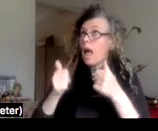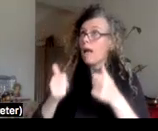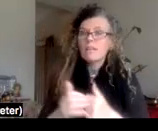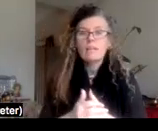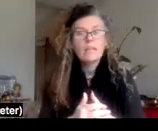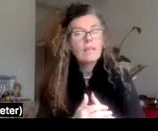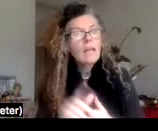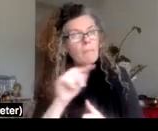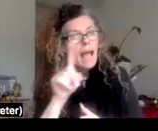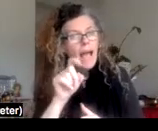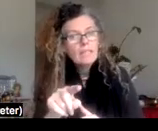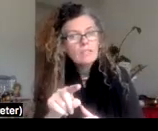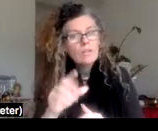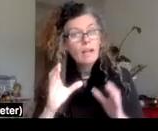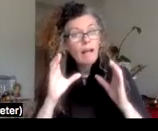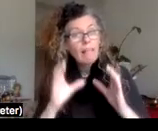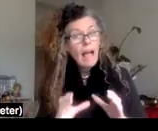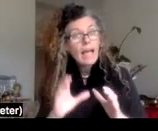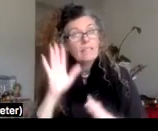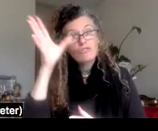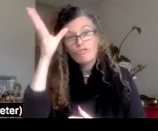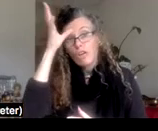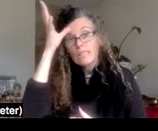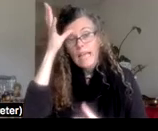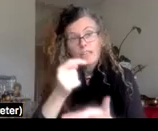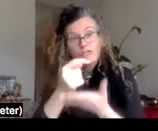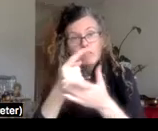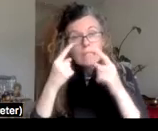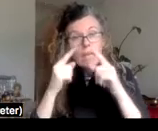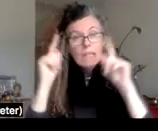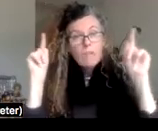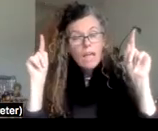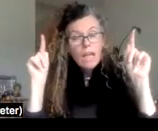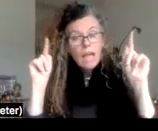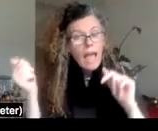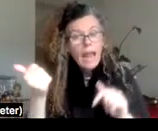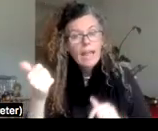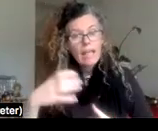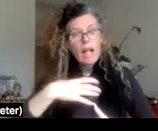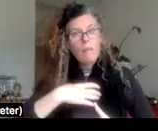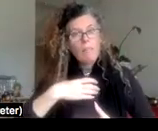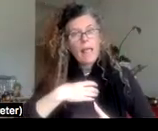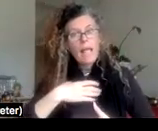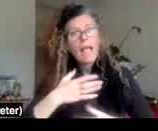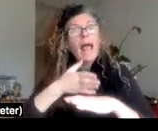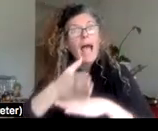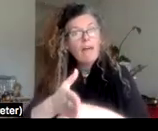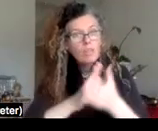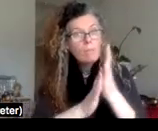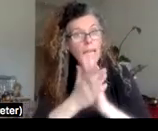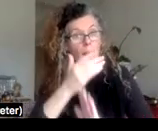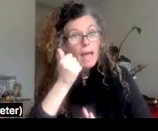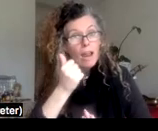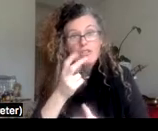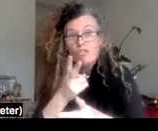ask you, any of the clients that your dad treated successfully, did any of them complain after they got better? Did they care